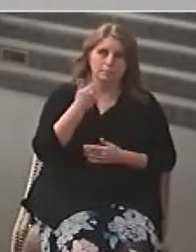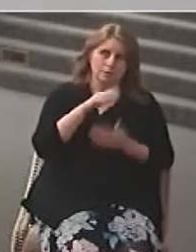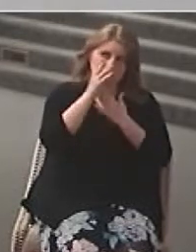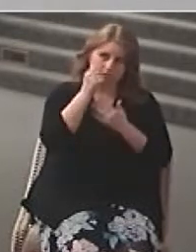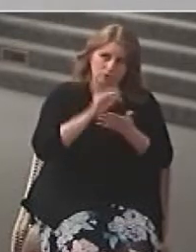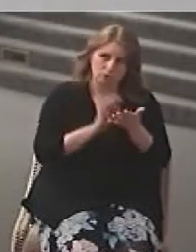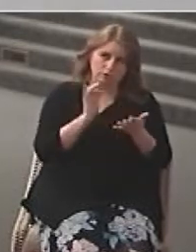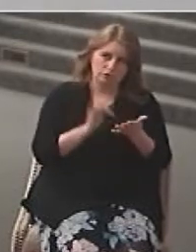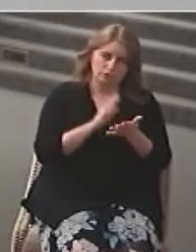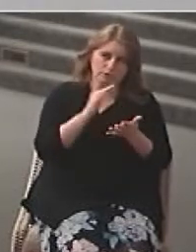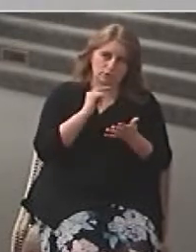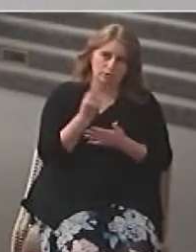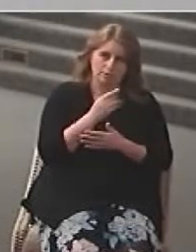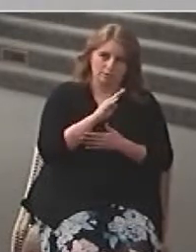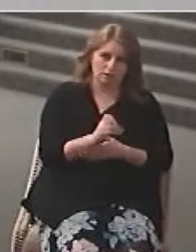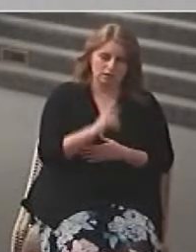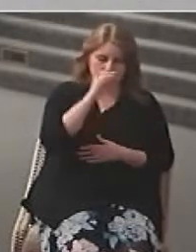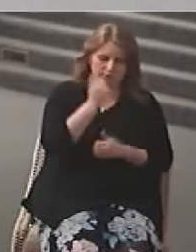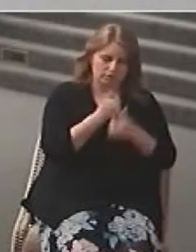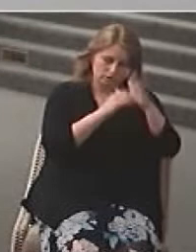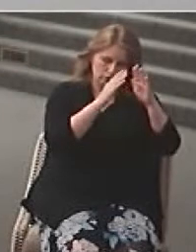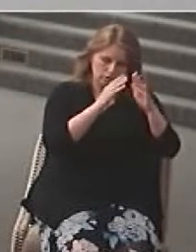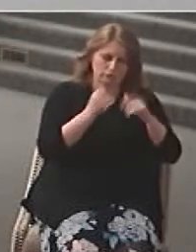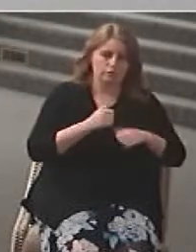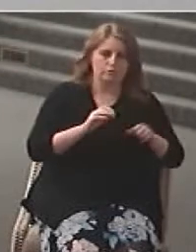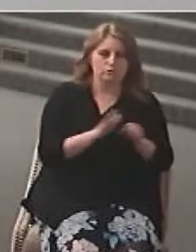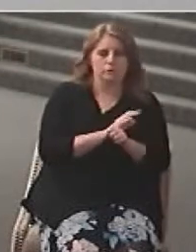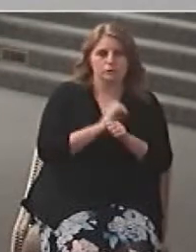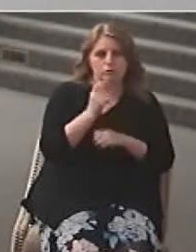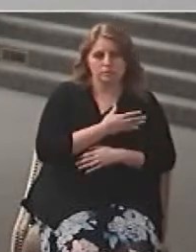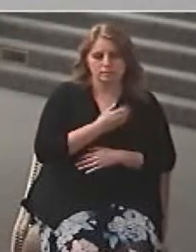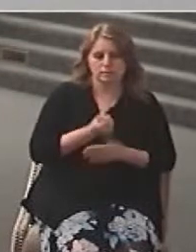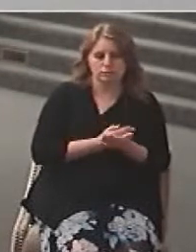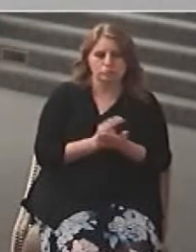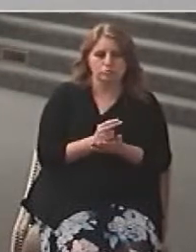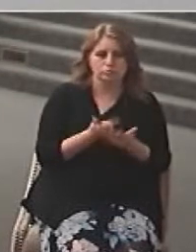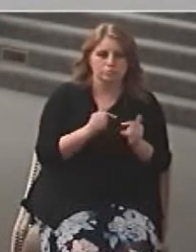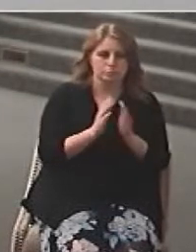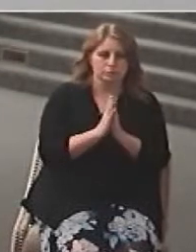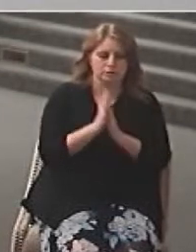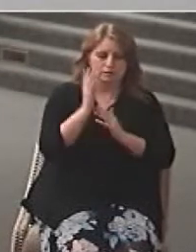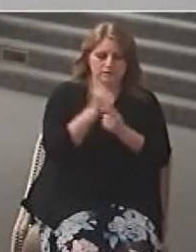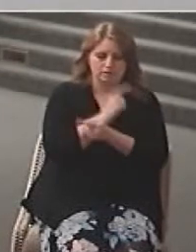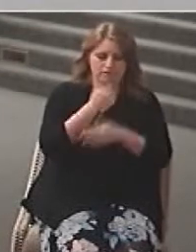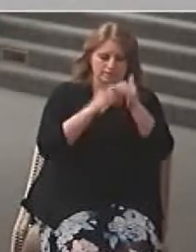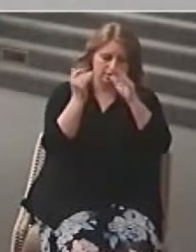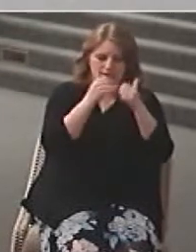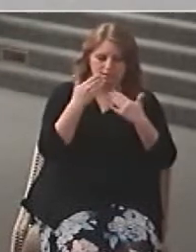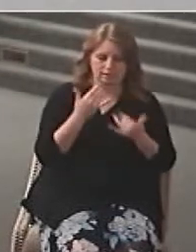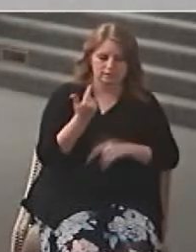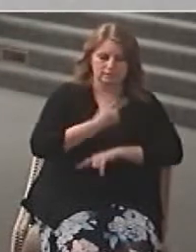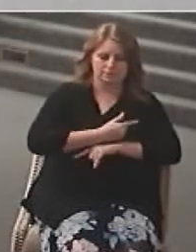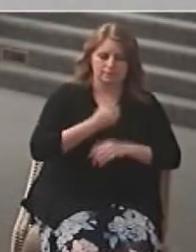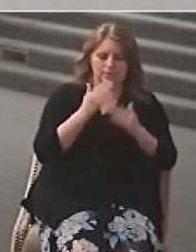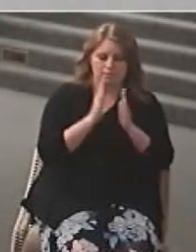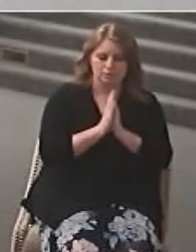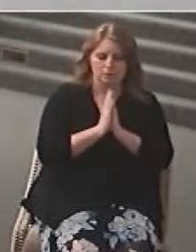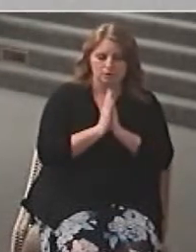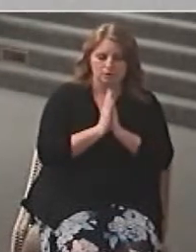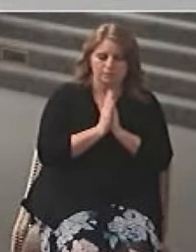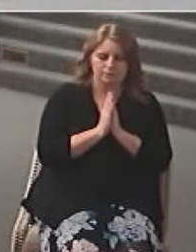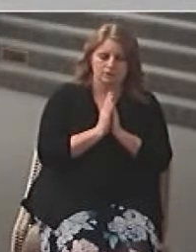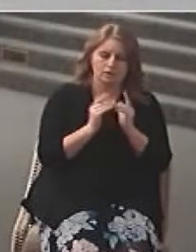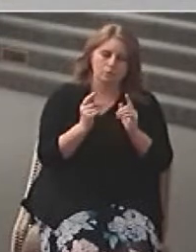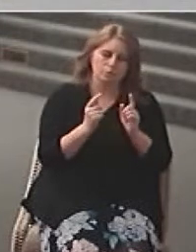the only begotten of the Father, full of grace and truth." Let's pray. Dear Heavenly Father, we thank You for this day, Lord. I pray that You'd be with us